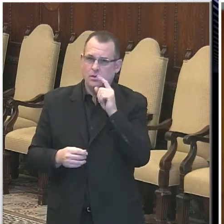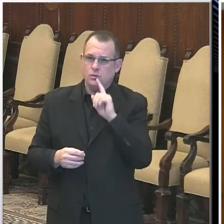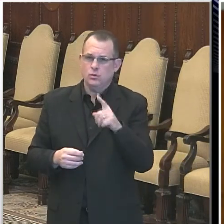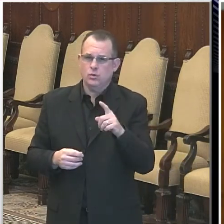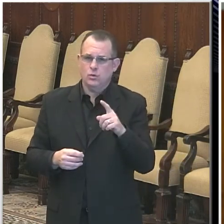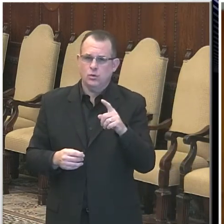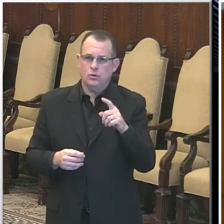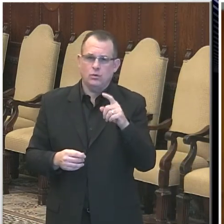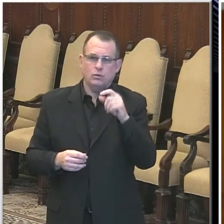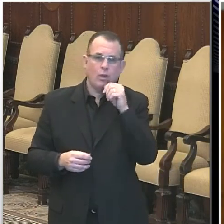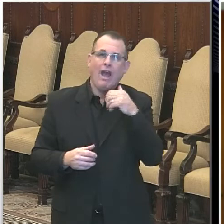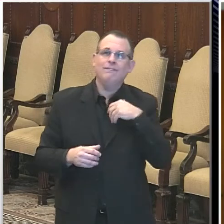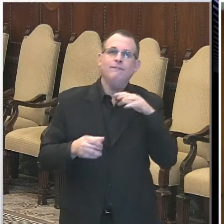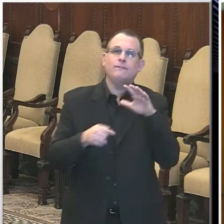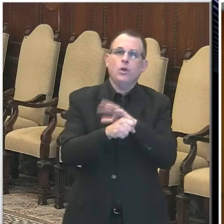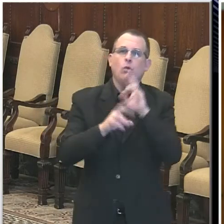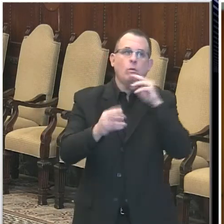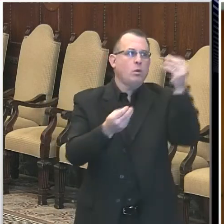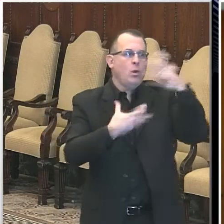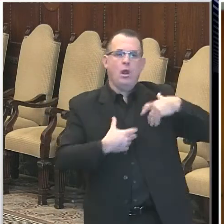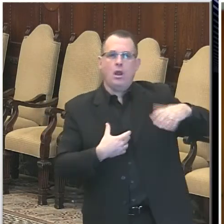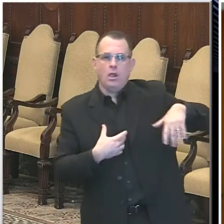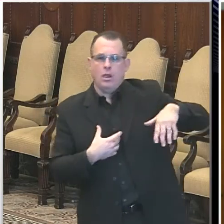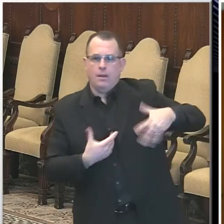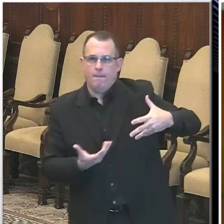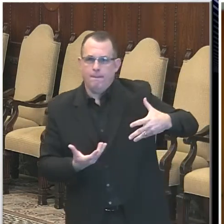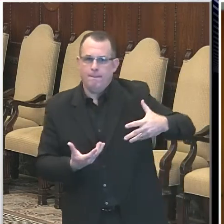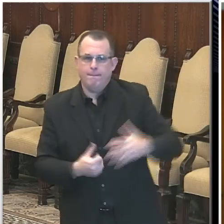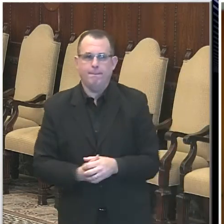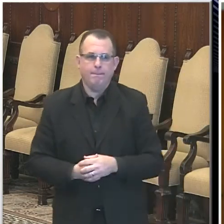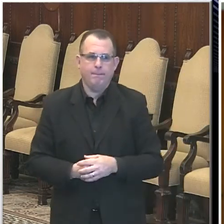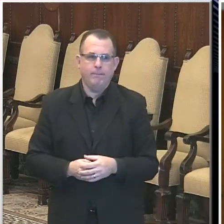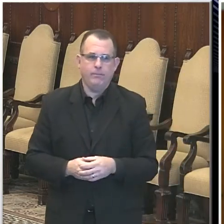on how many of those are from long-term care facilities.